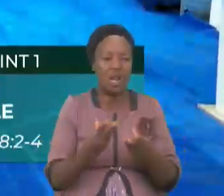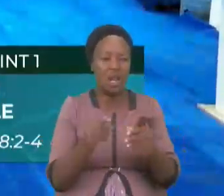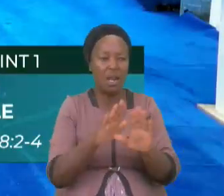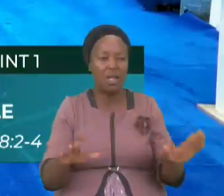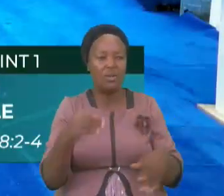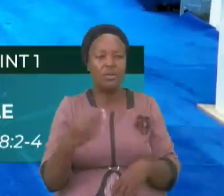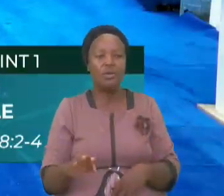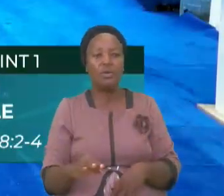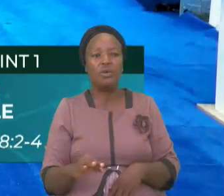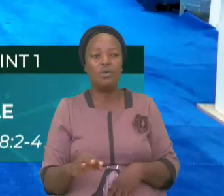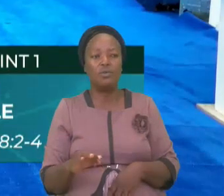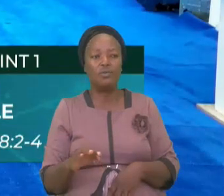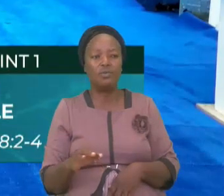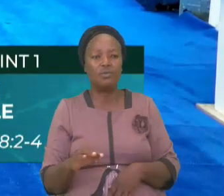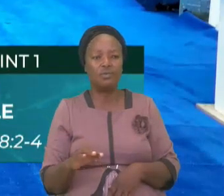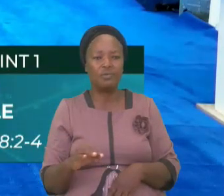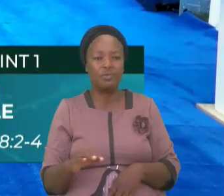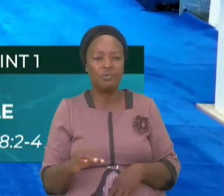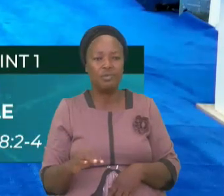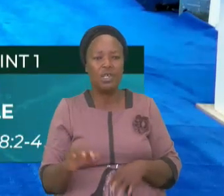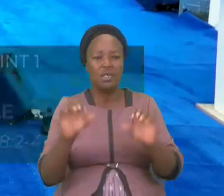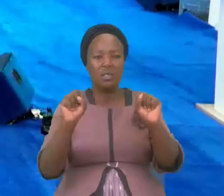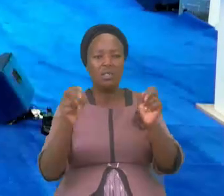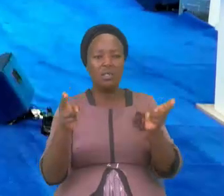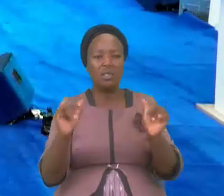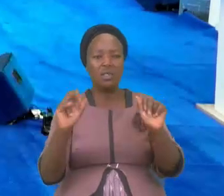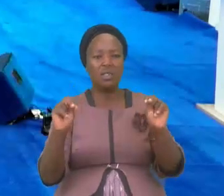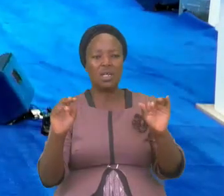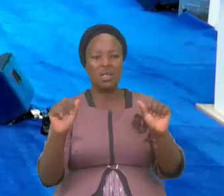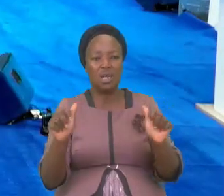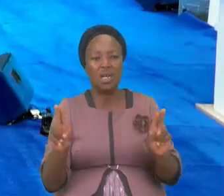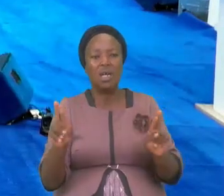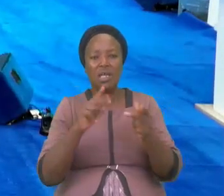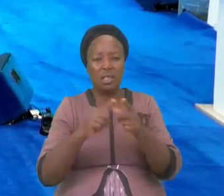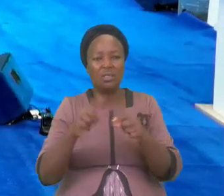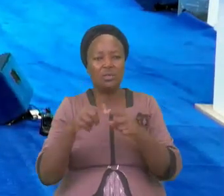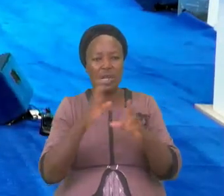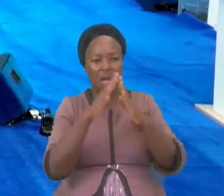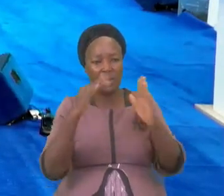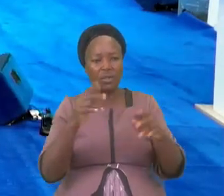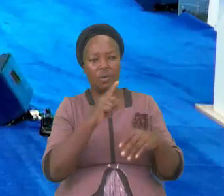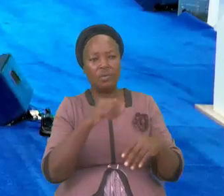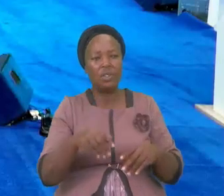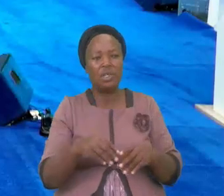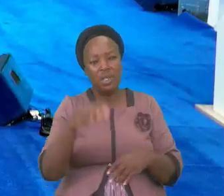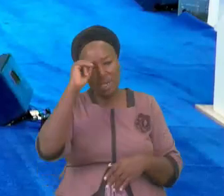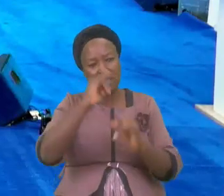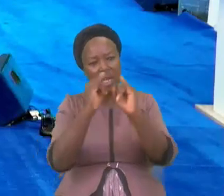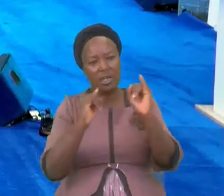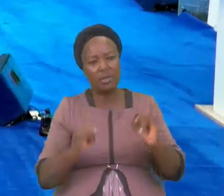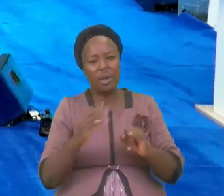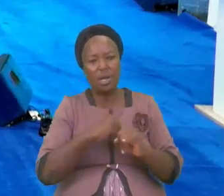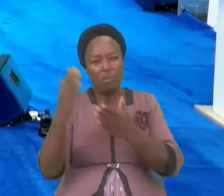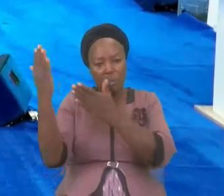he brought the vessels into the treasure house of his God. Then in verse 3